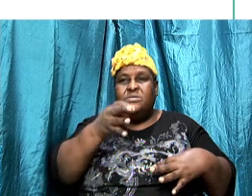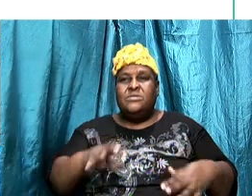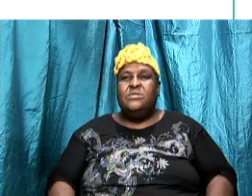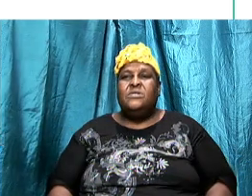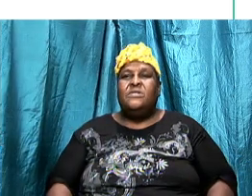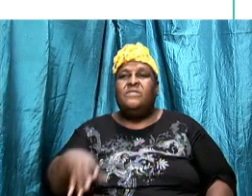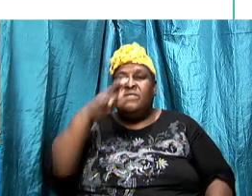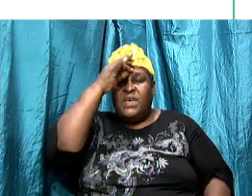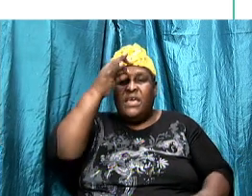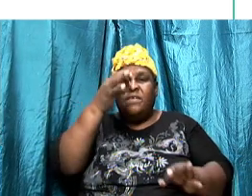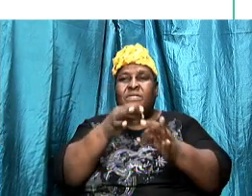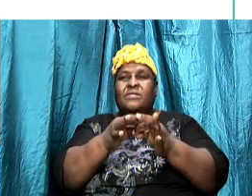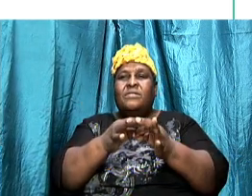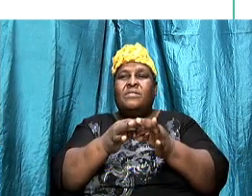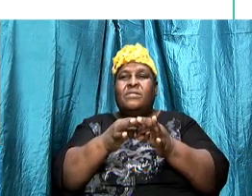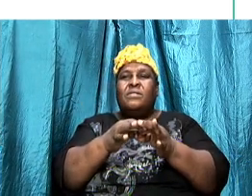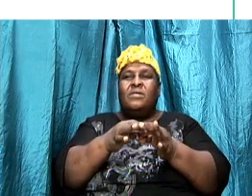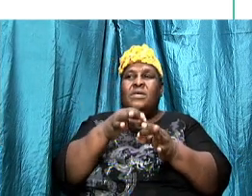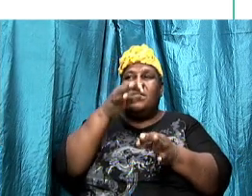one.